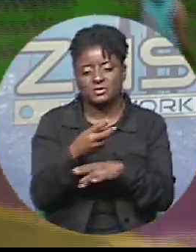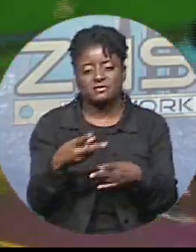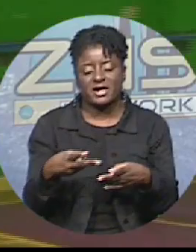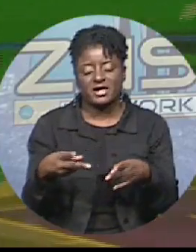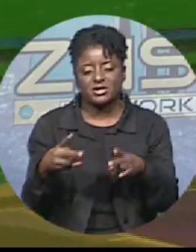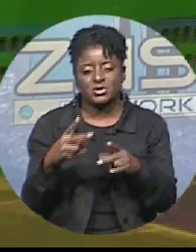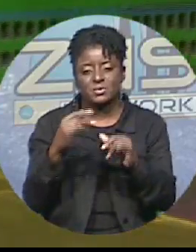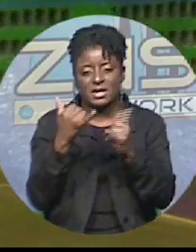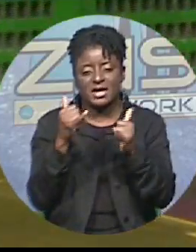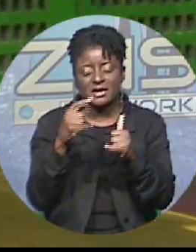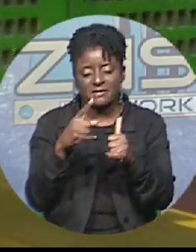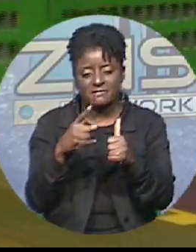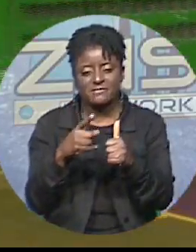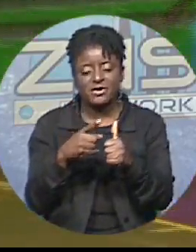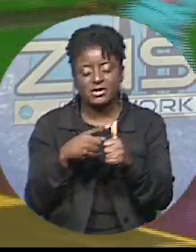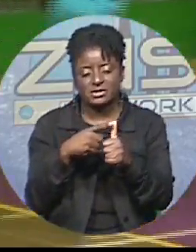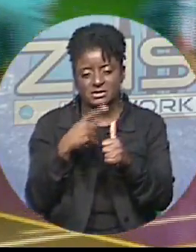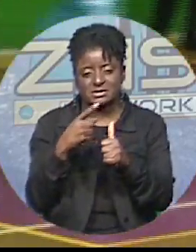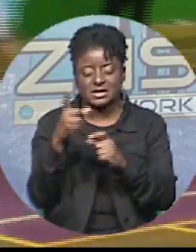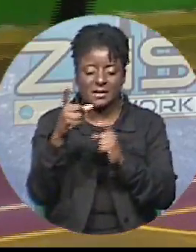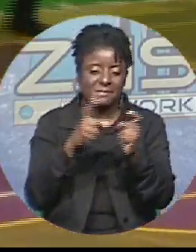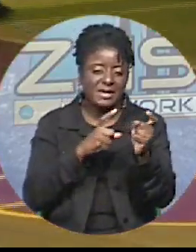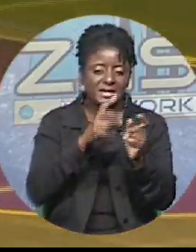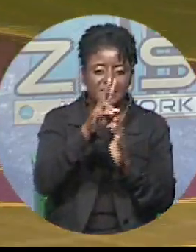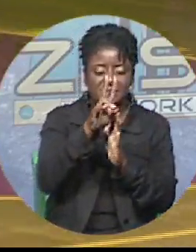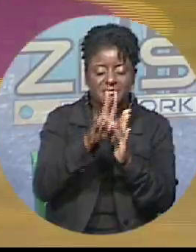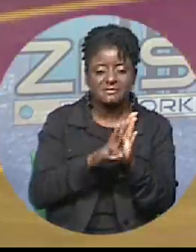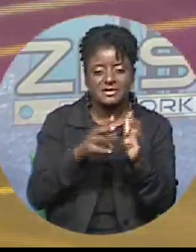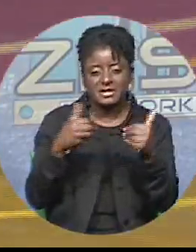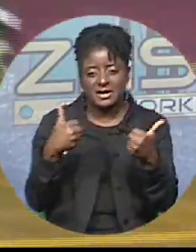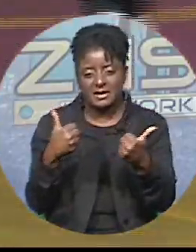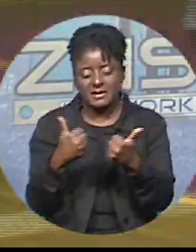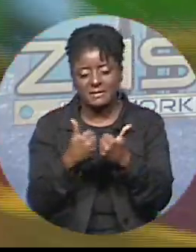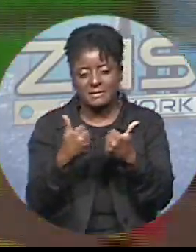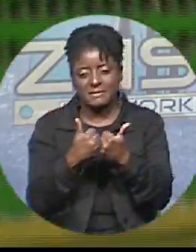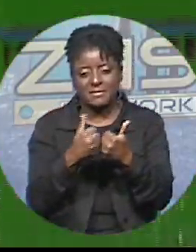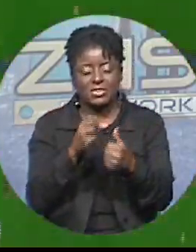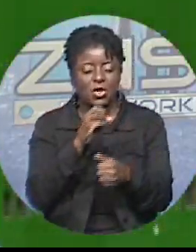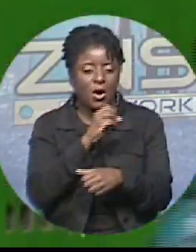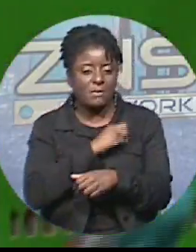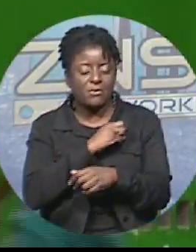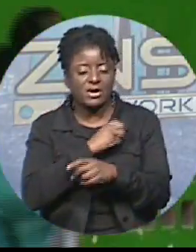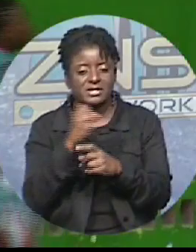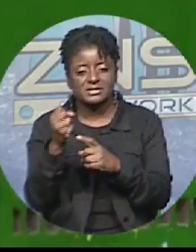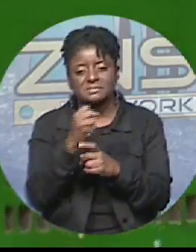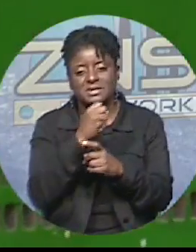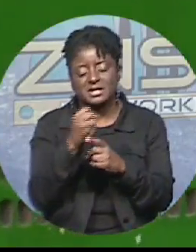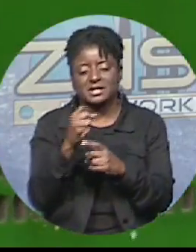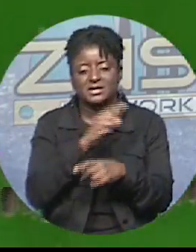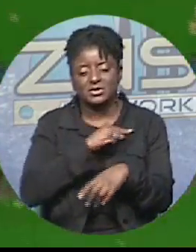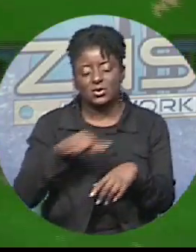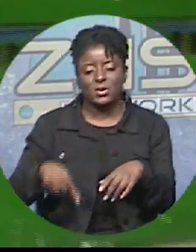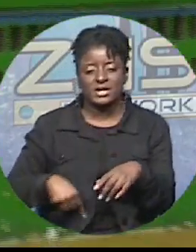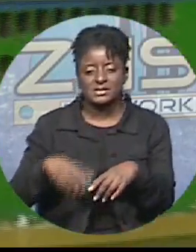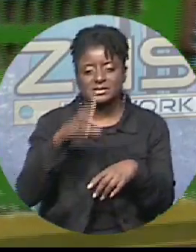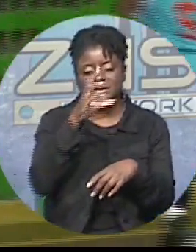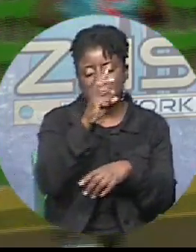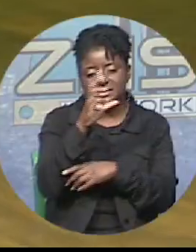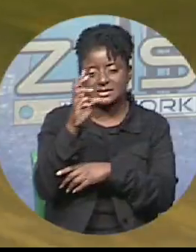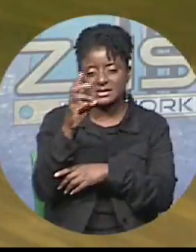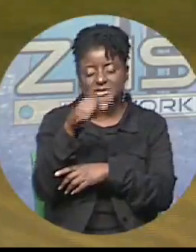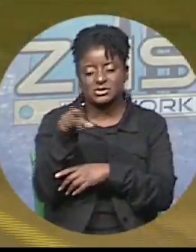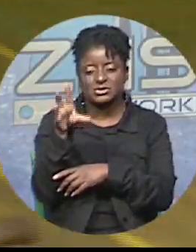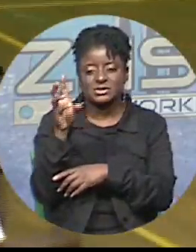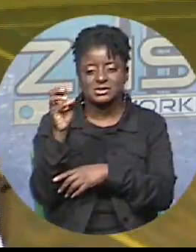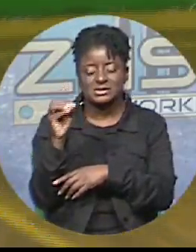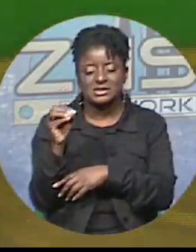3 matchup, and this was a competitive ball game with the Operators holding off the Queens 66-60 to take a 1-0